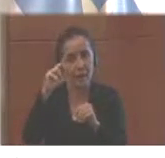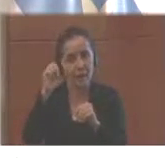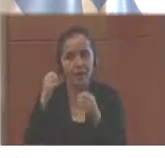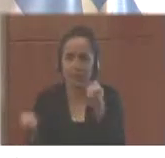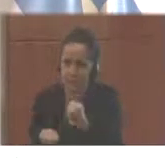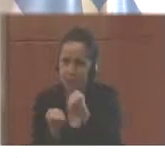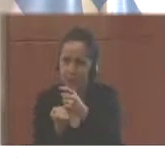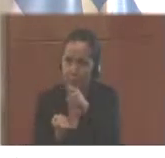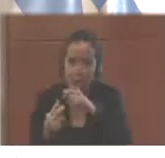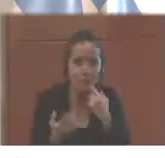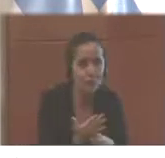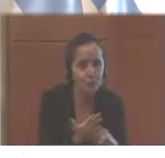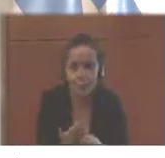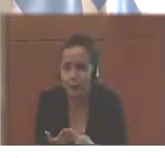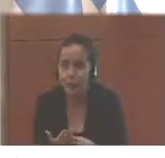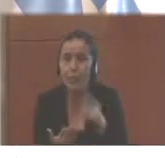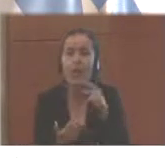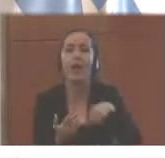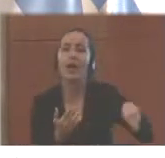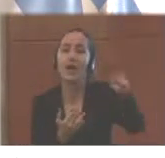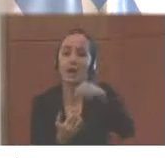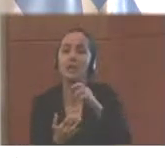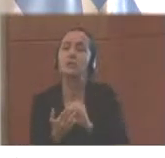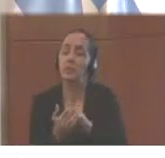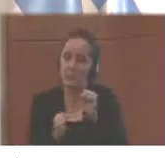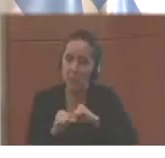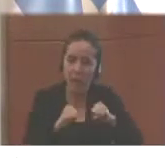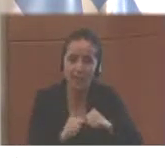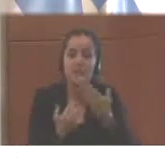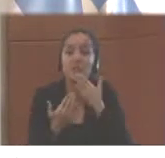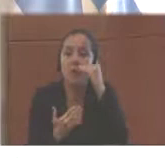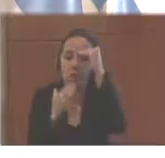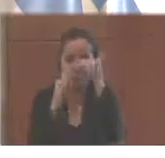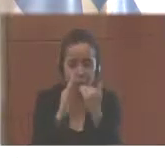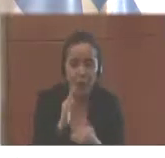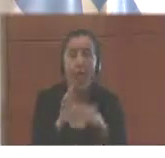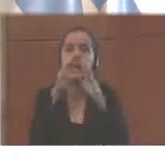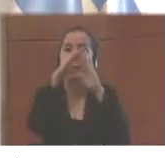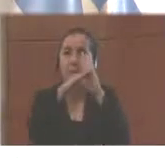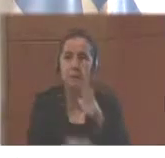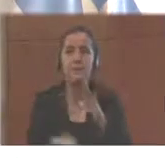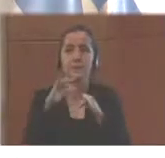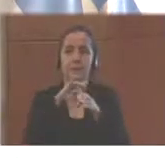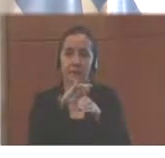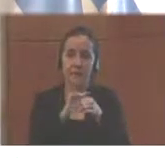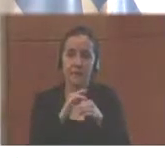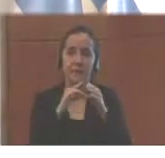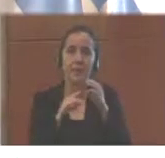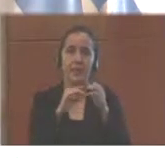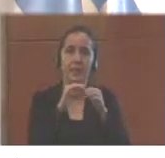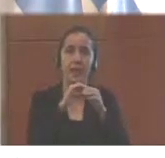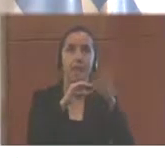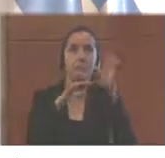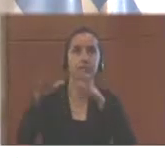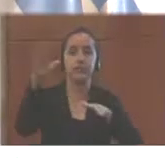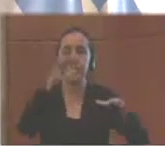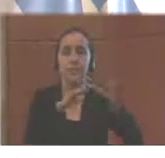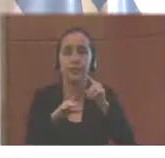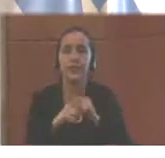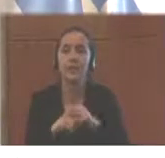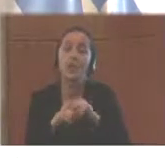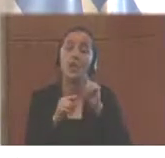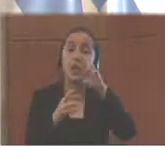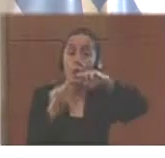had Margareta Wallström on board as part of the meeting, and it became an